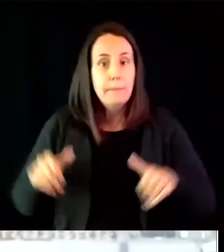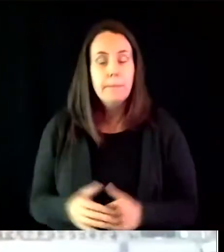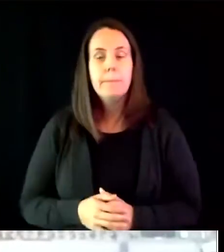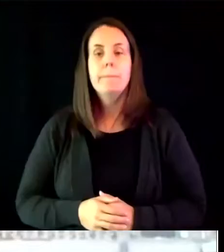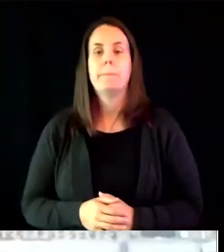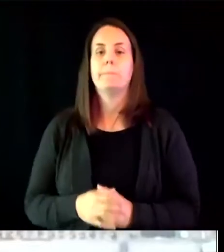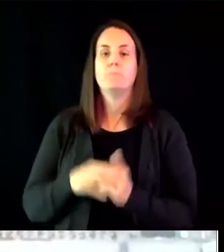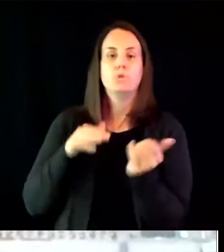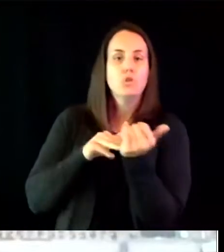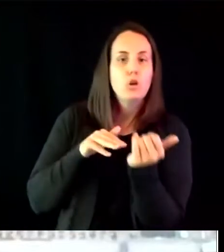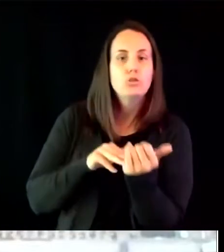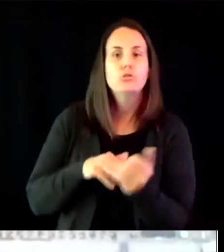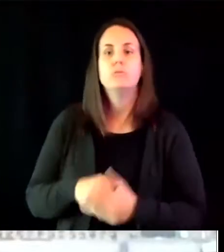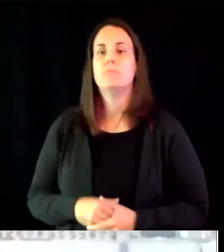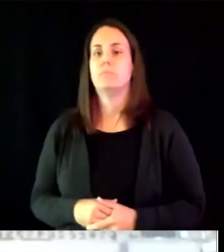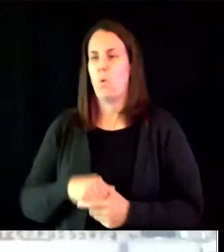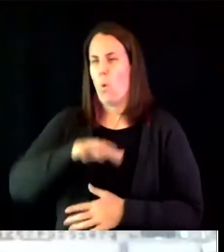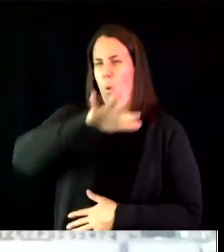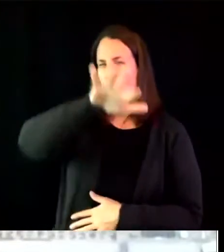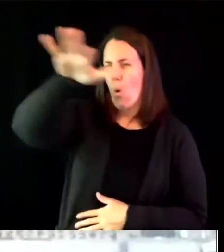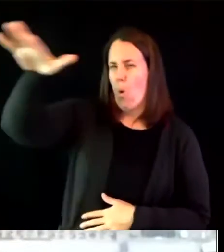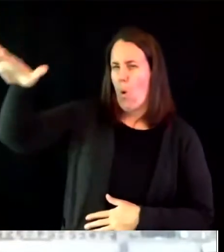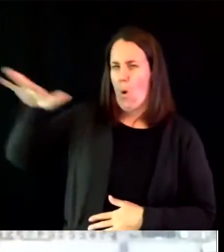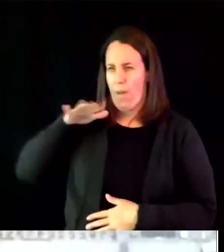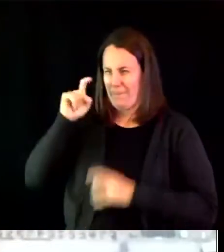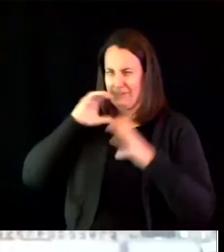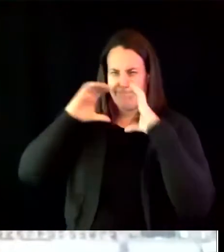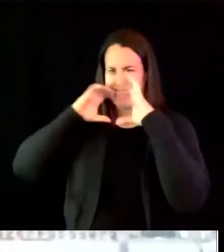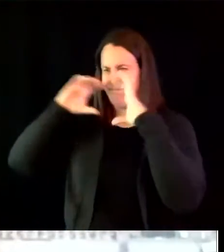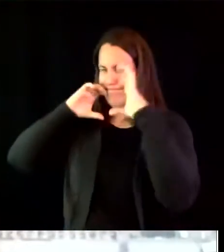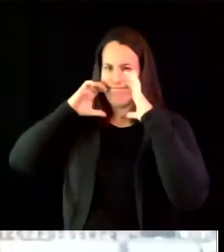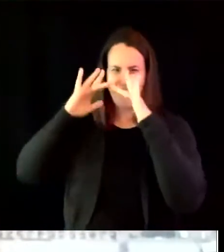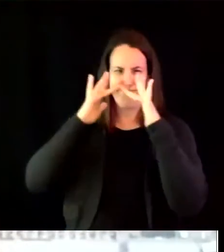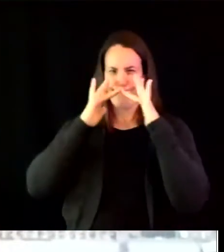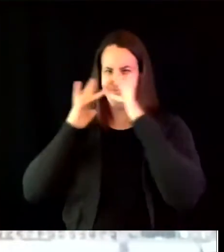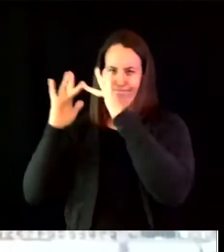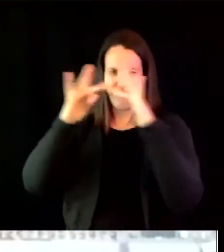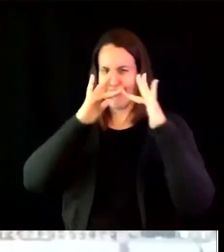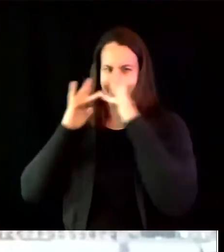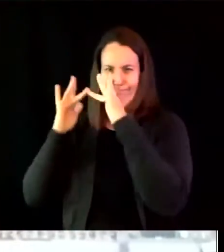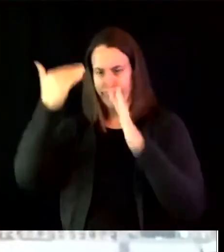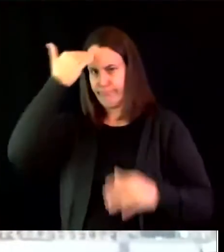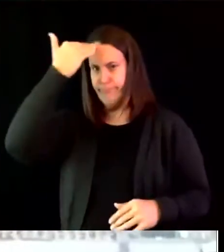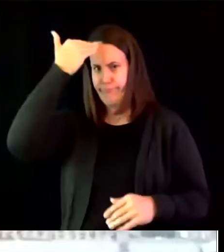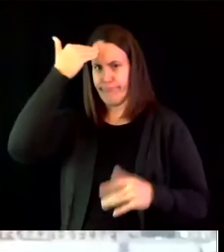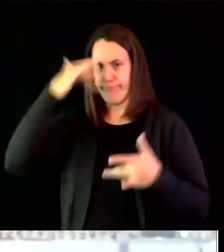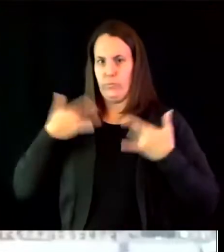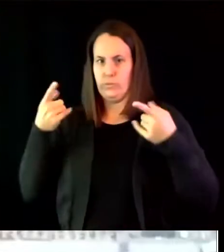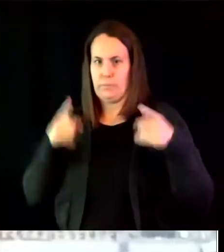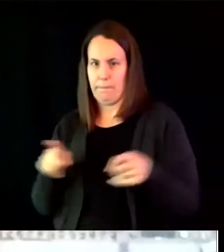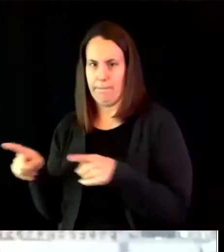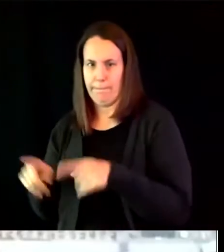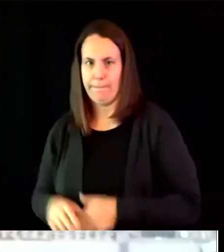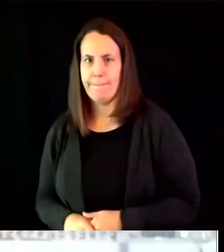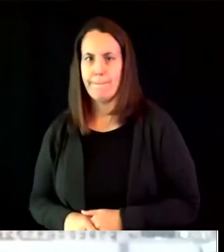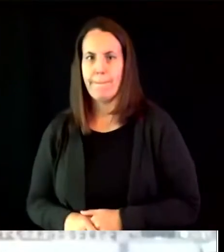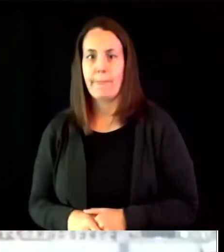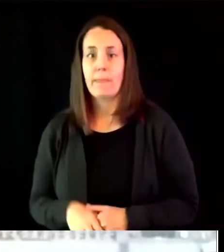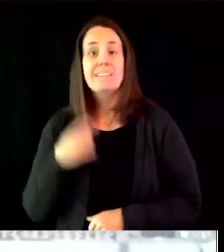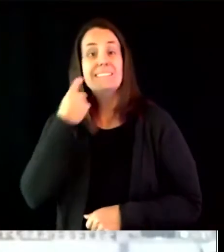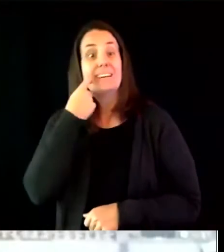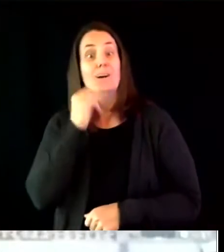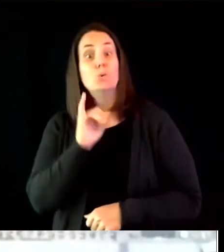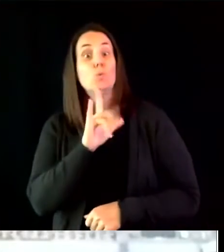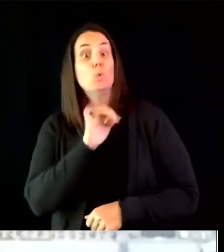So everybody knows exactly what Deputy Secretary Van Dyke said. What is the situation you are dealing with in